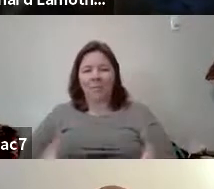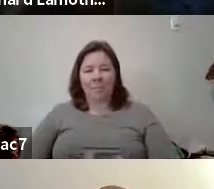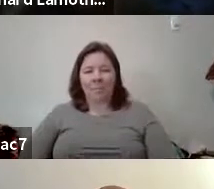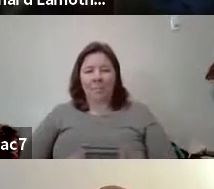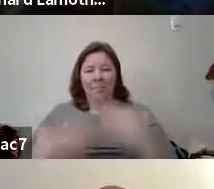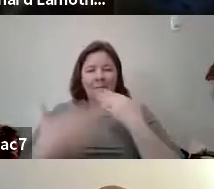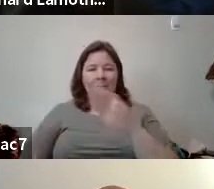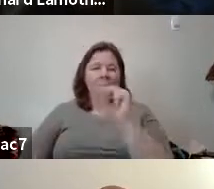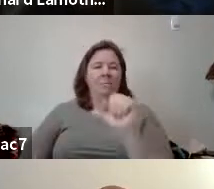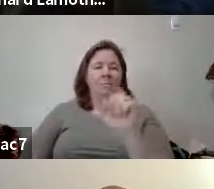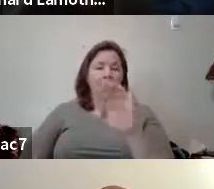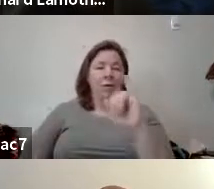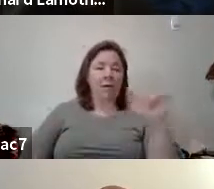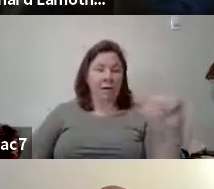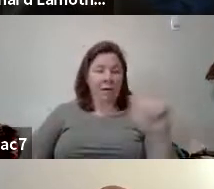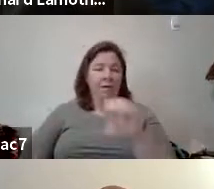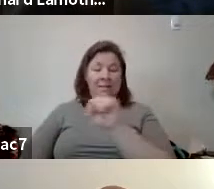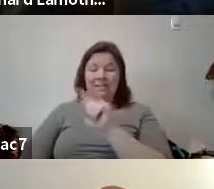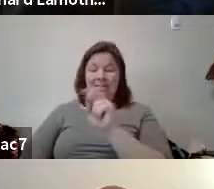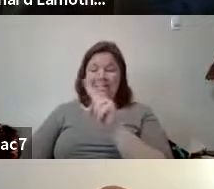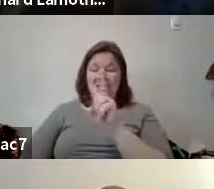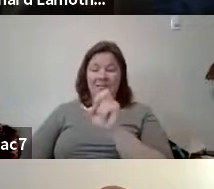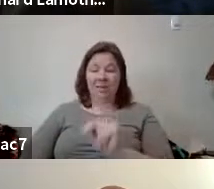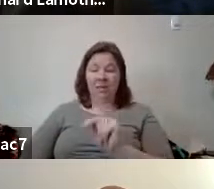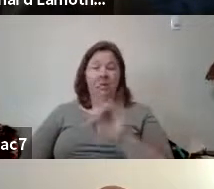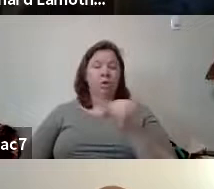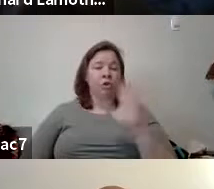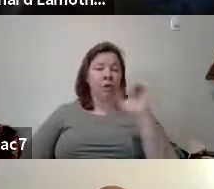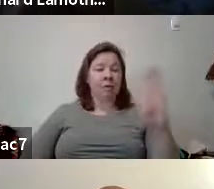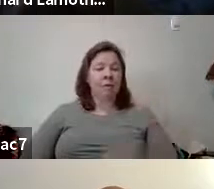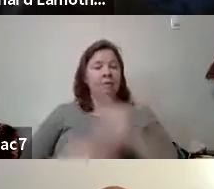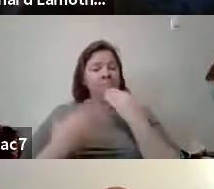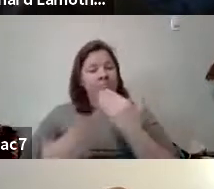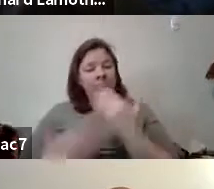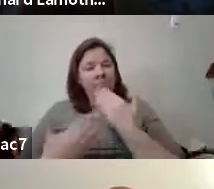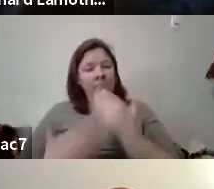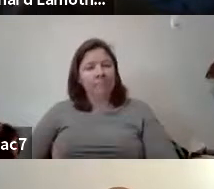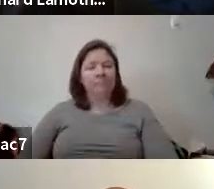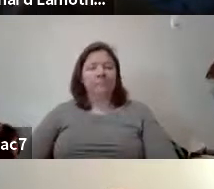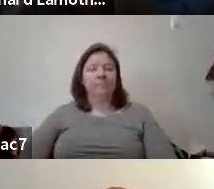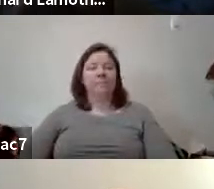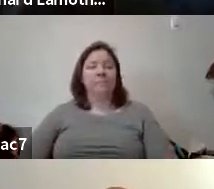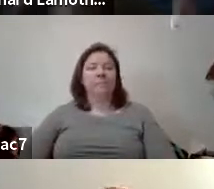Thanks, Marina. Thanks, Stephen. Thanks, Jacob. Well, you're welcome, Dr. Bull. That was awesome.